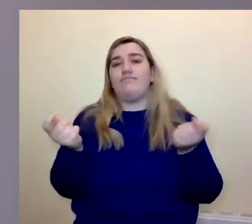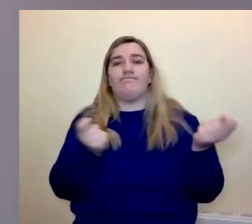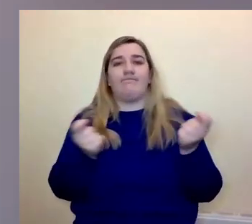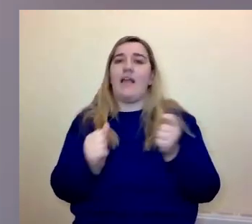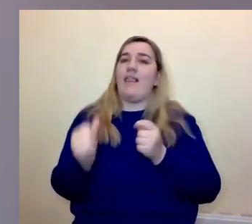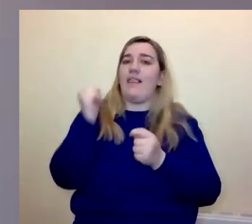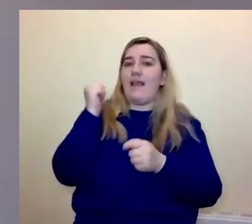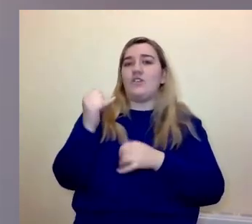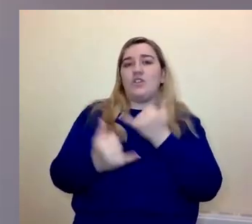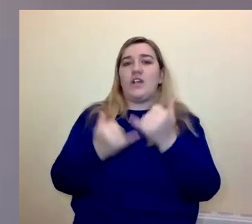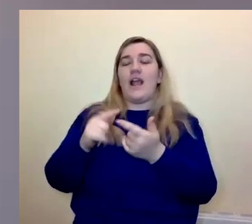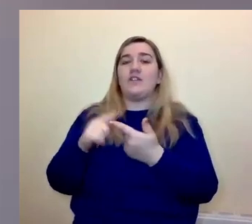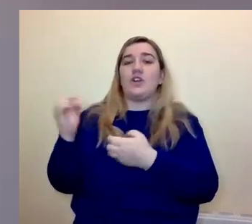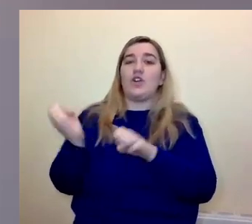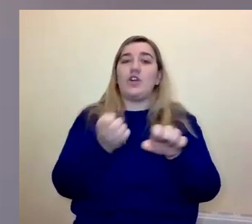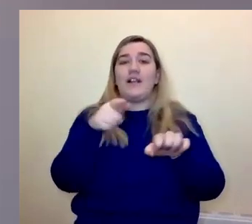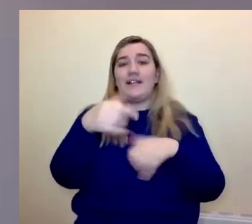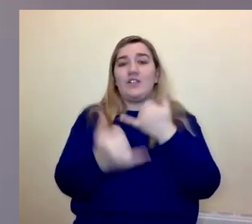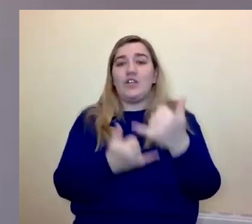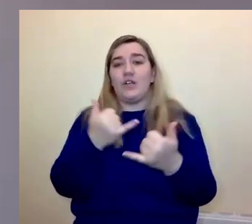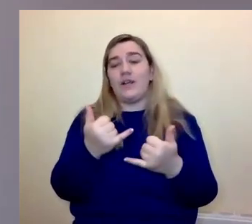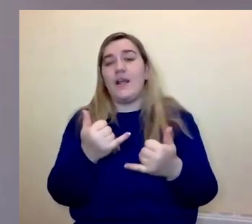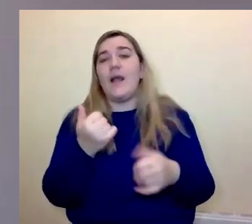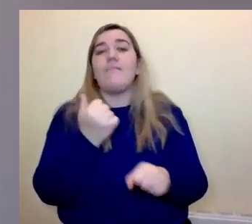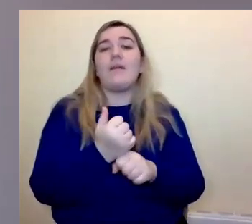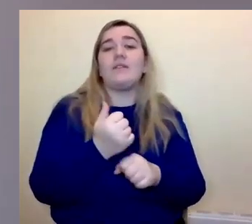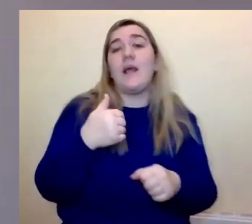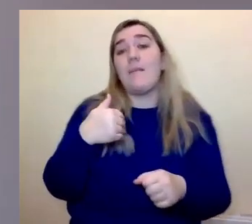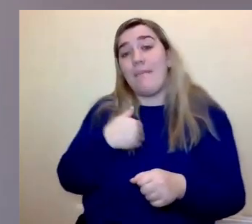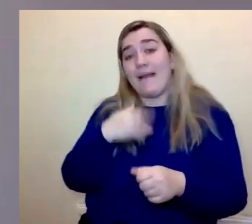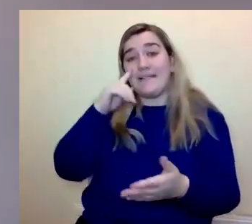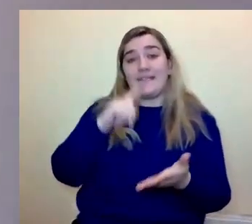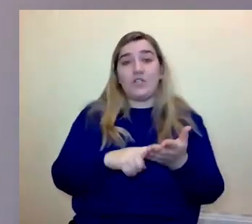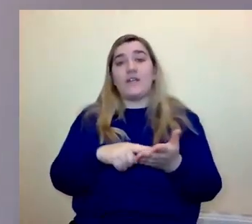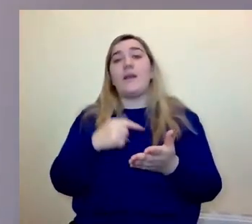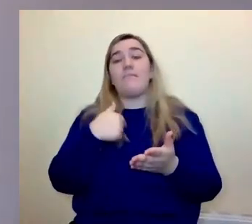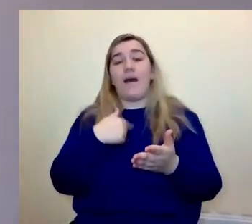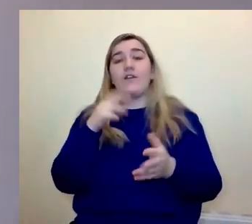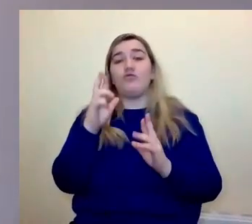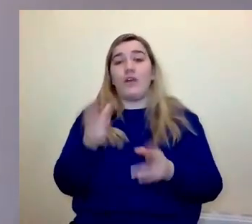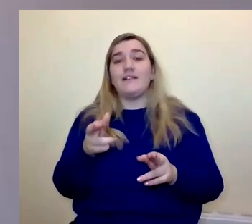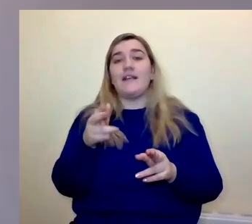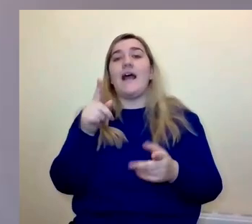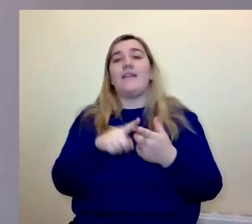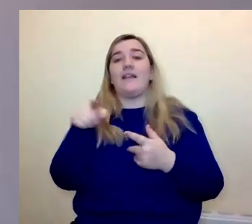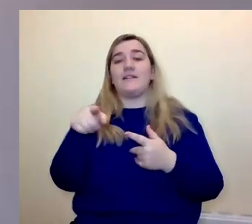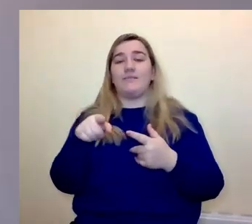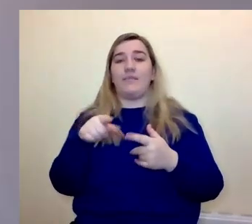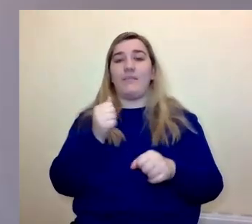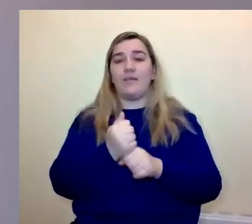early into this year with the tagline, "My Decisions, My Rights," which featured our heroic DSS